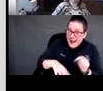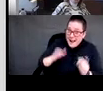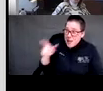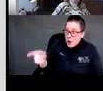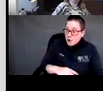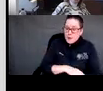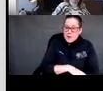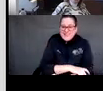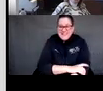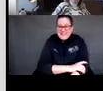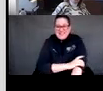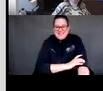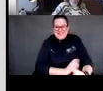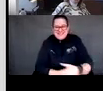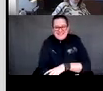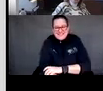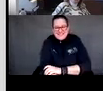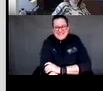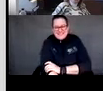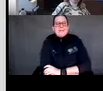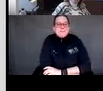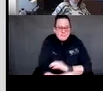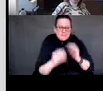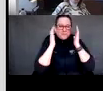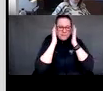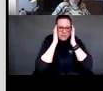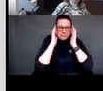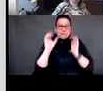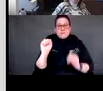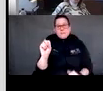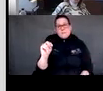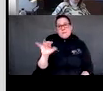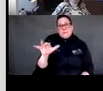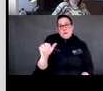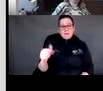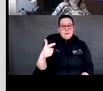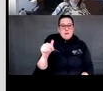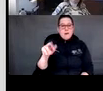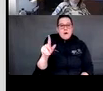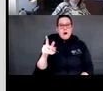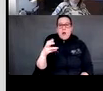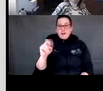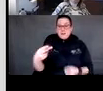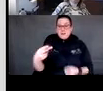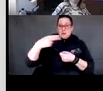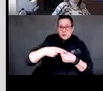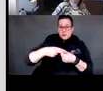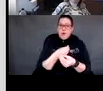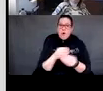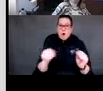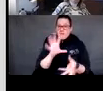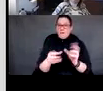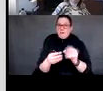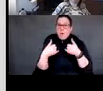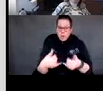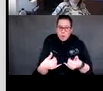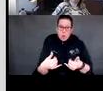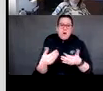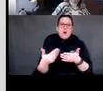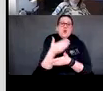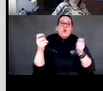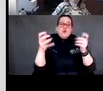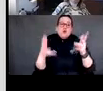on mute. So Sonia Garlington has joined the Office of Total Rewards October 12th as the new Director